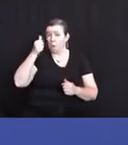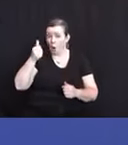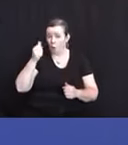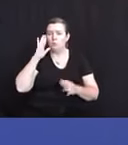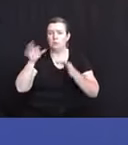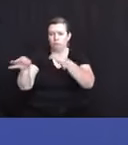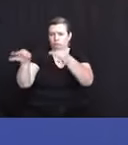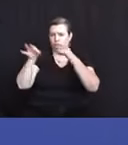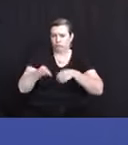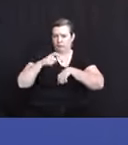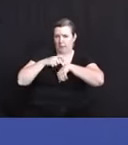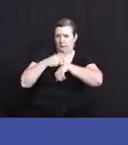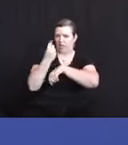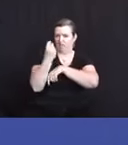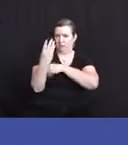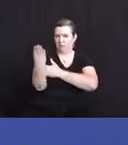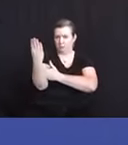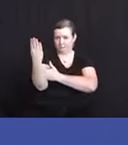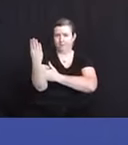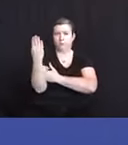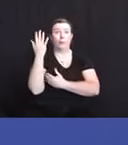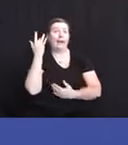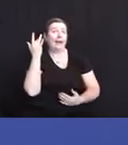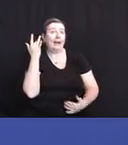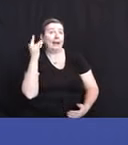we're going to be having a couple of Juneteenth-related